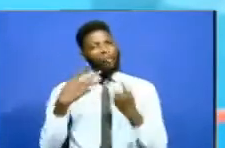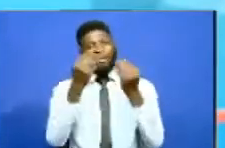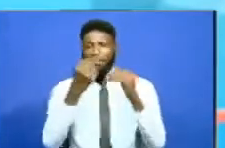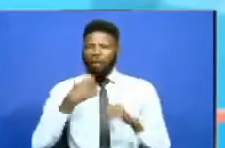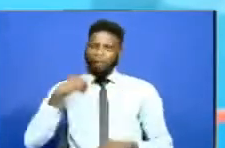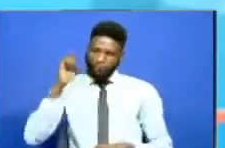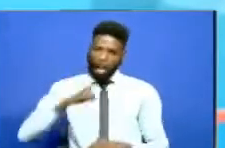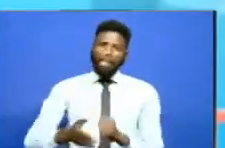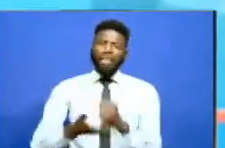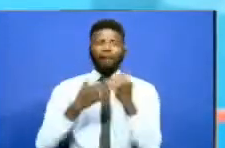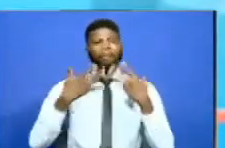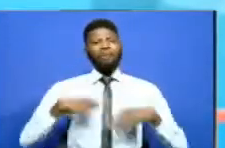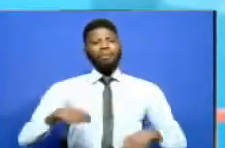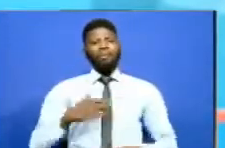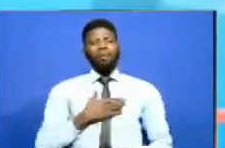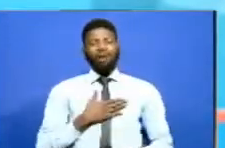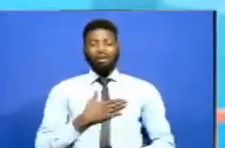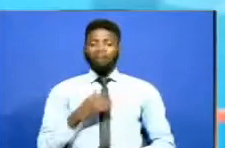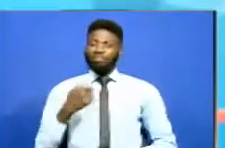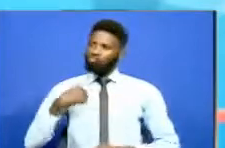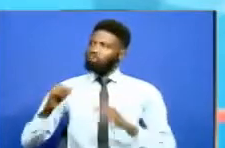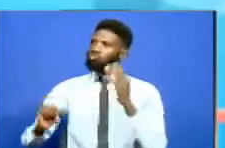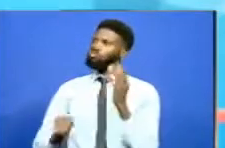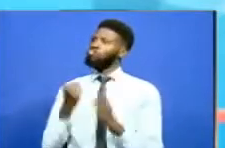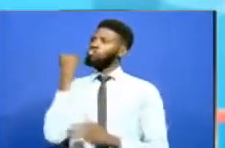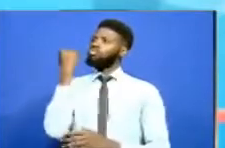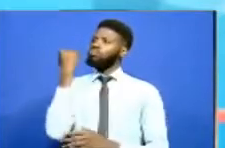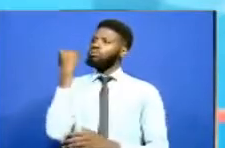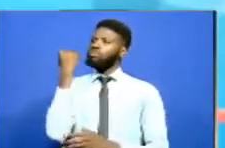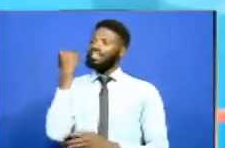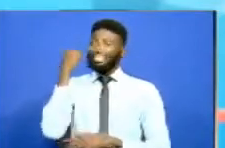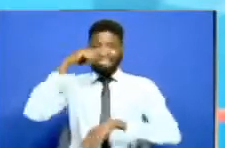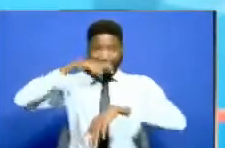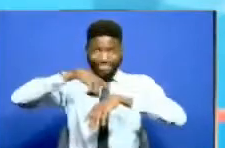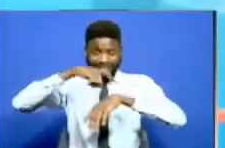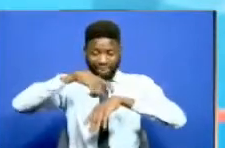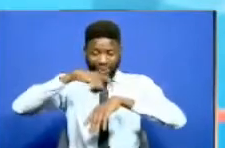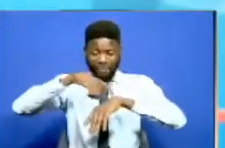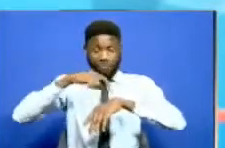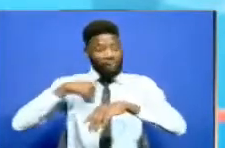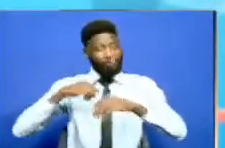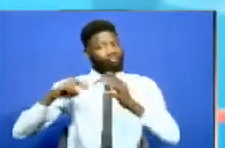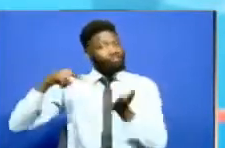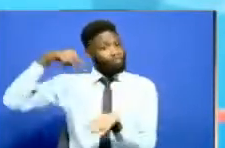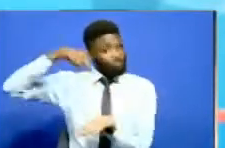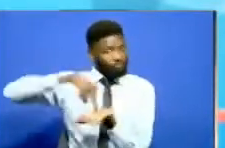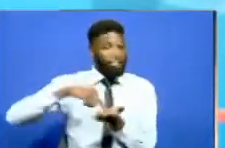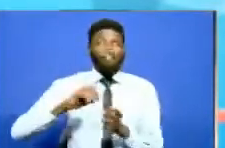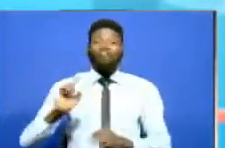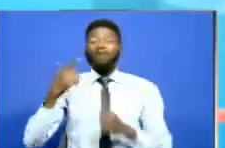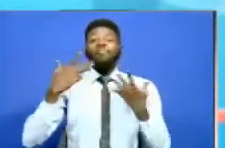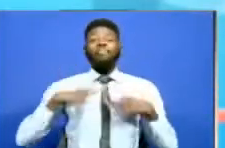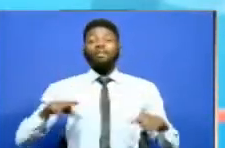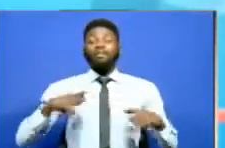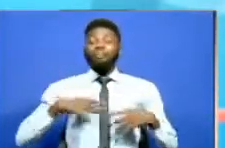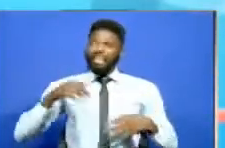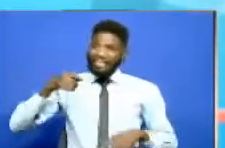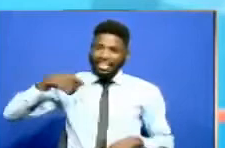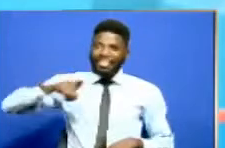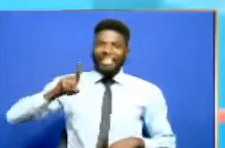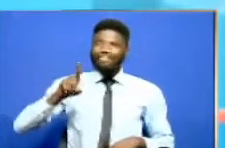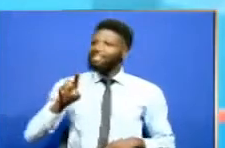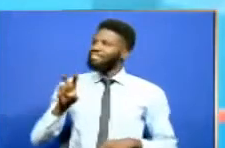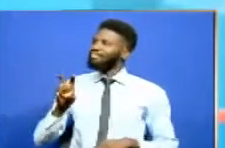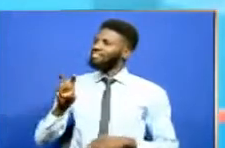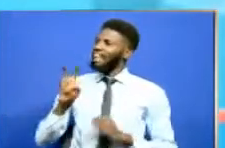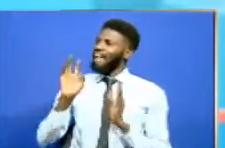so I came out, and when I got out, the first people to dismiss me were the male, of course. But